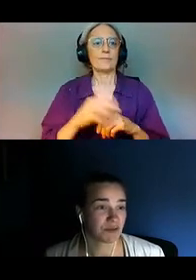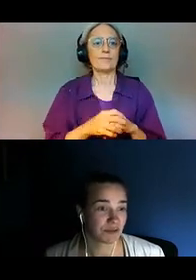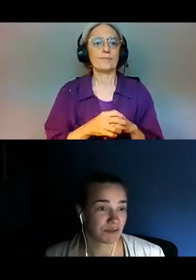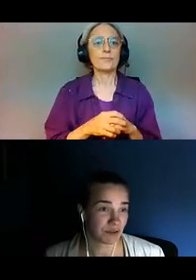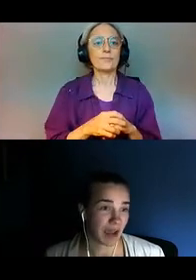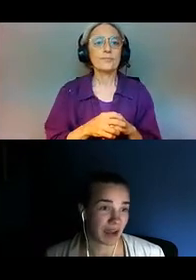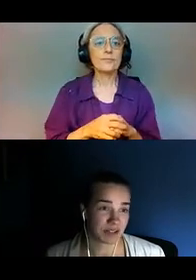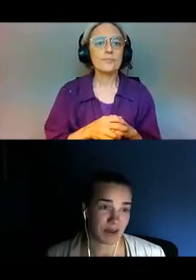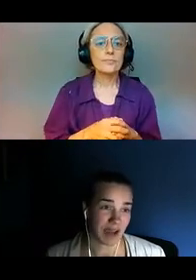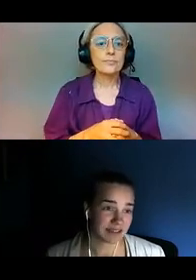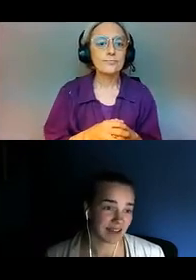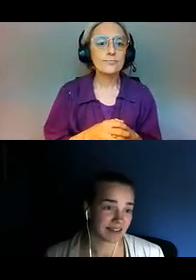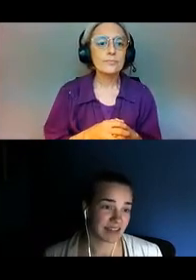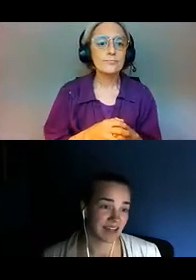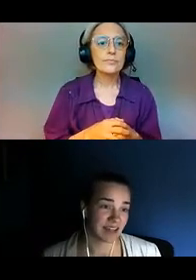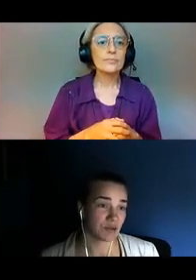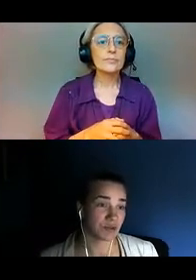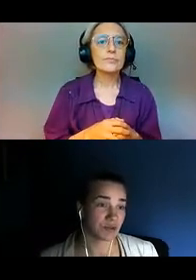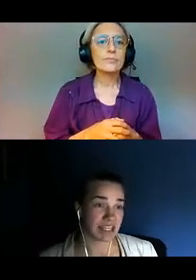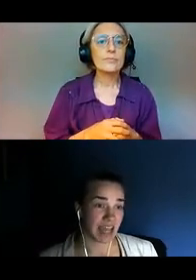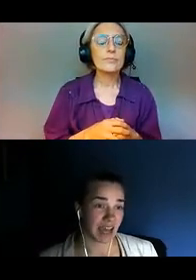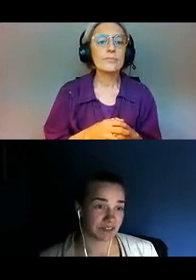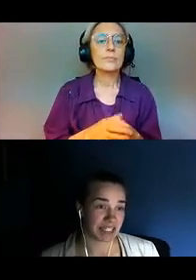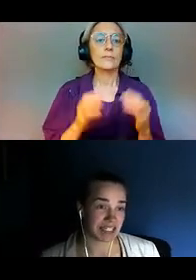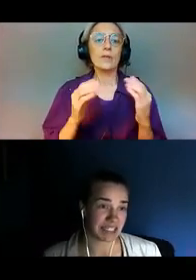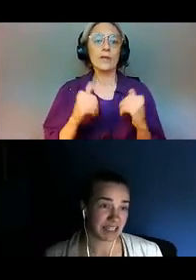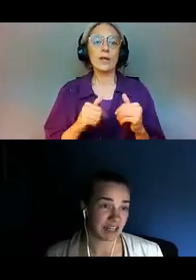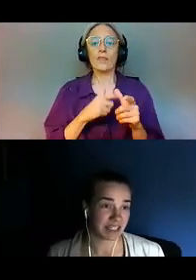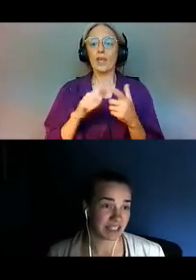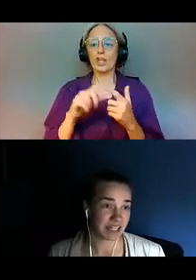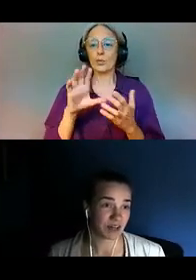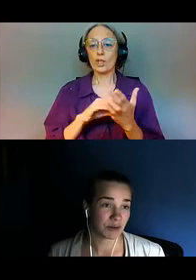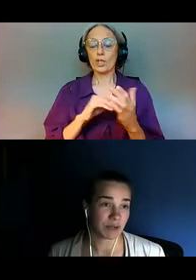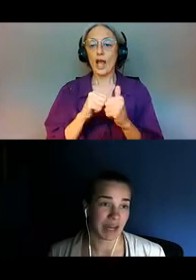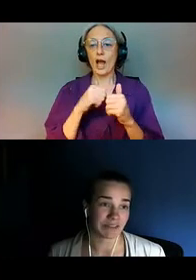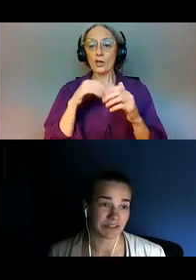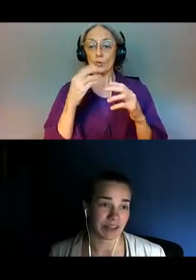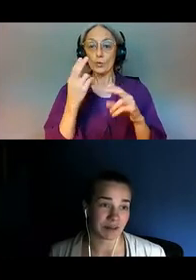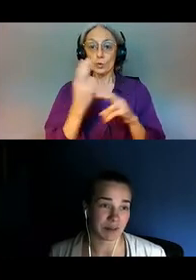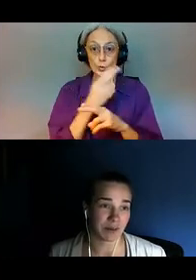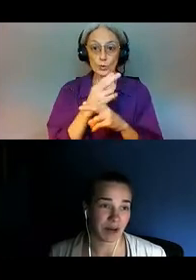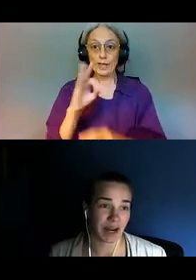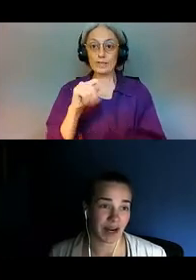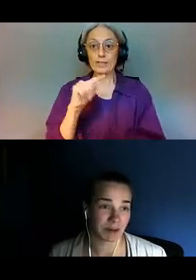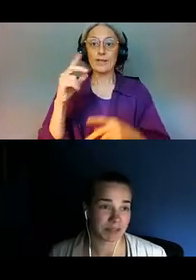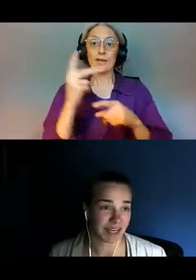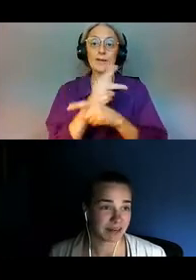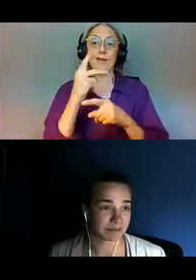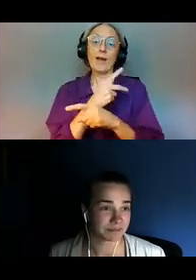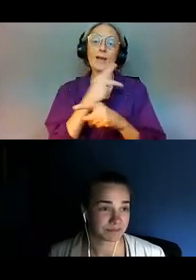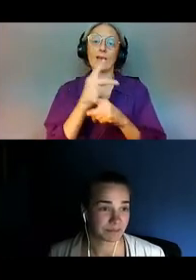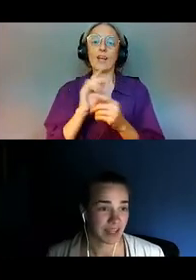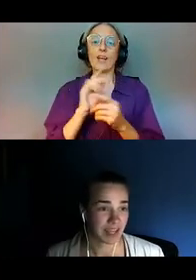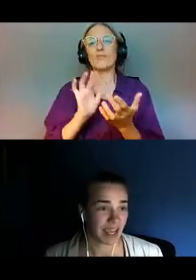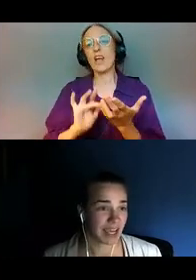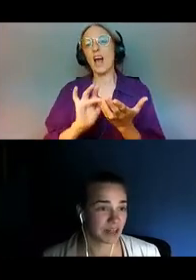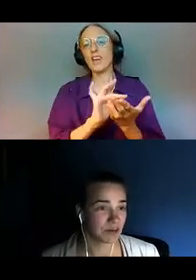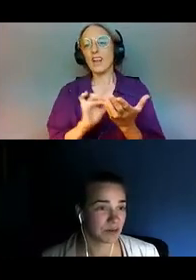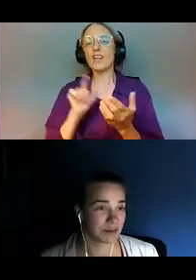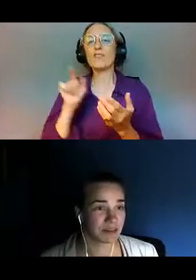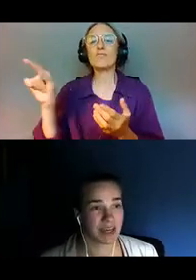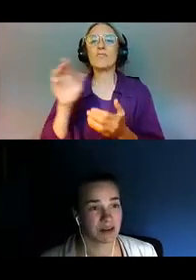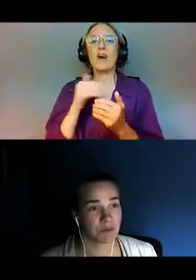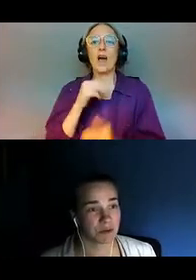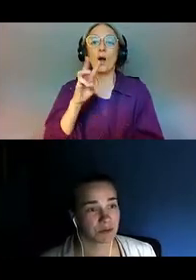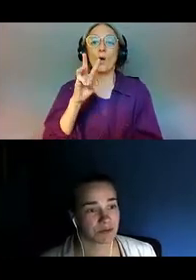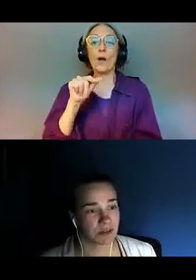will then review how to access and use the FTE calculator we have available on our website.